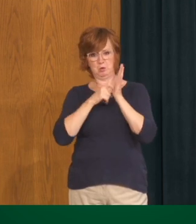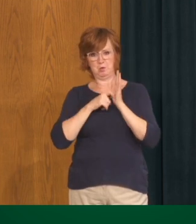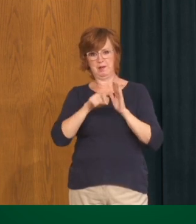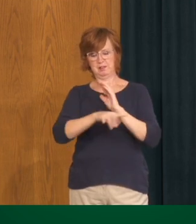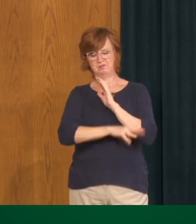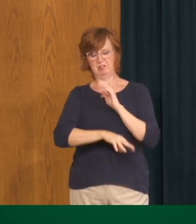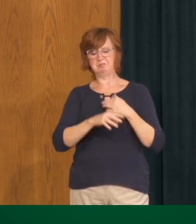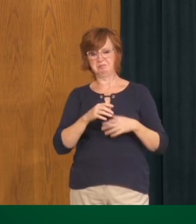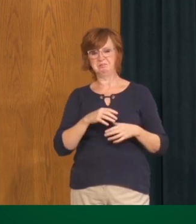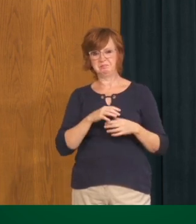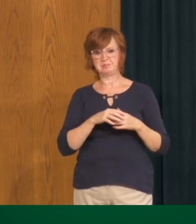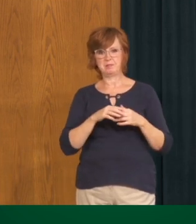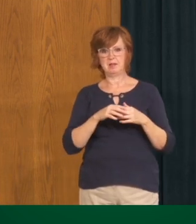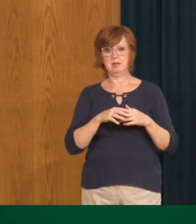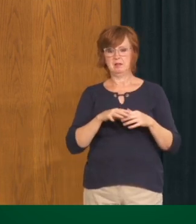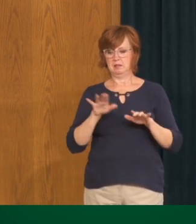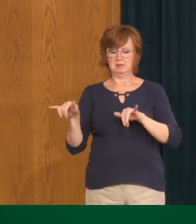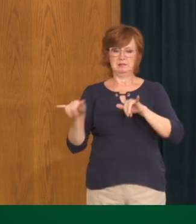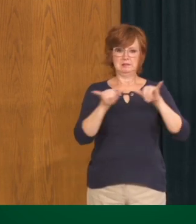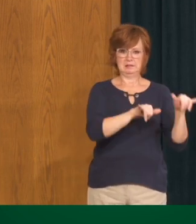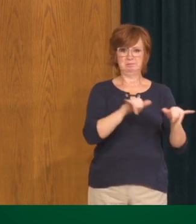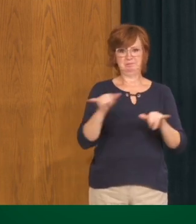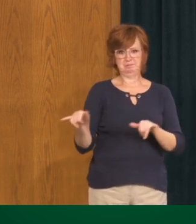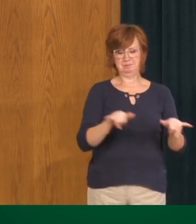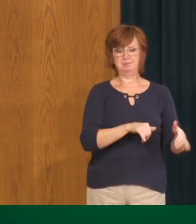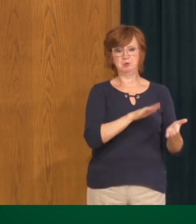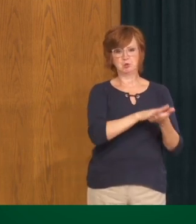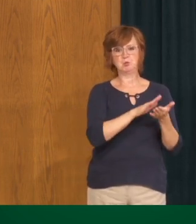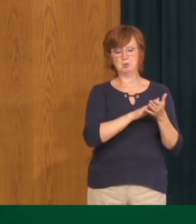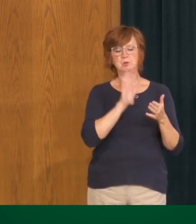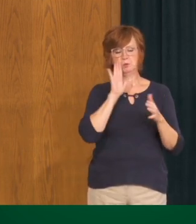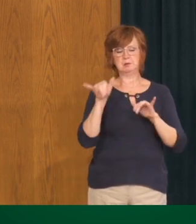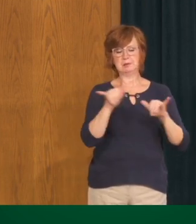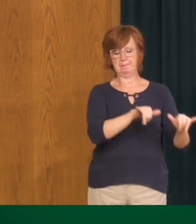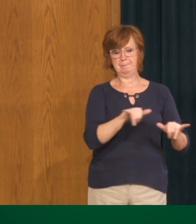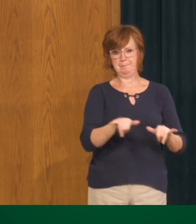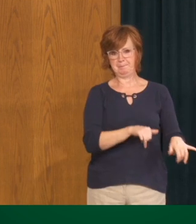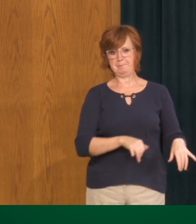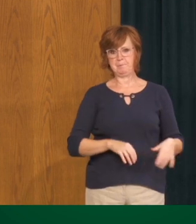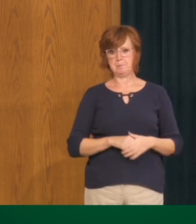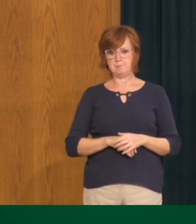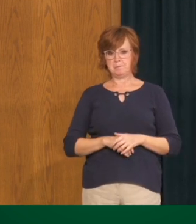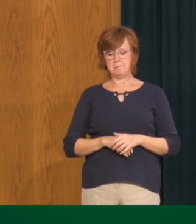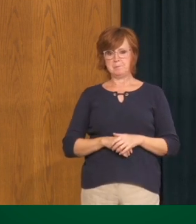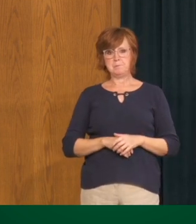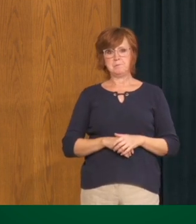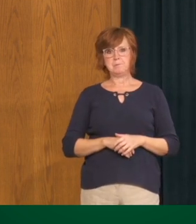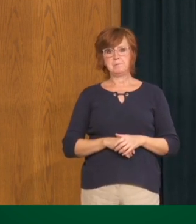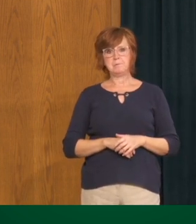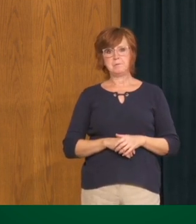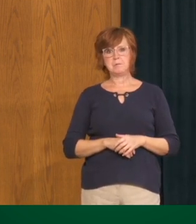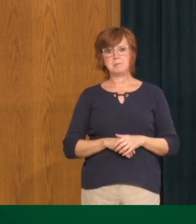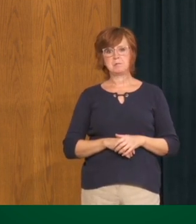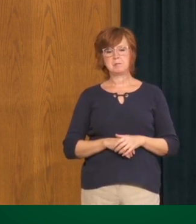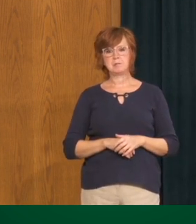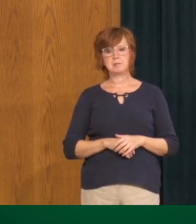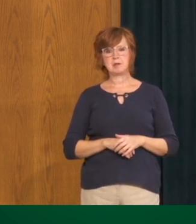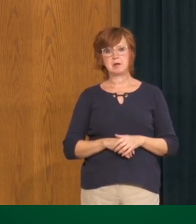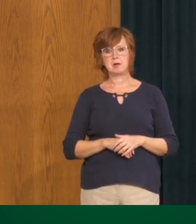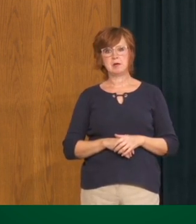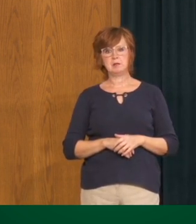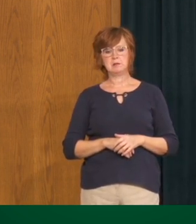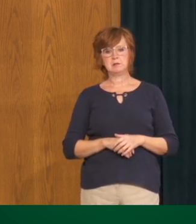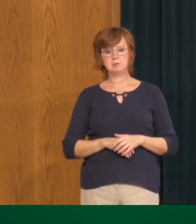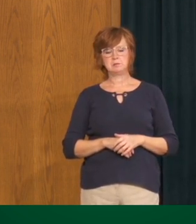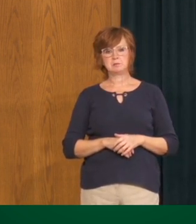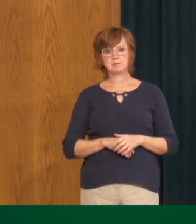in some ways, of what we are going to do out and about as well. But we'll have to monitor. This is, we have not opened